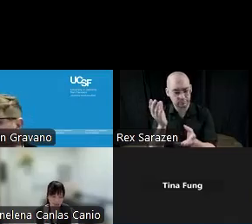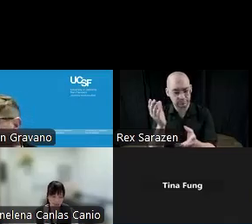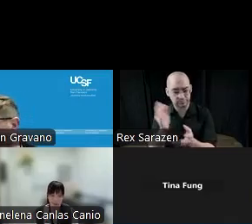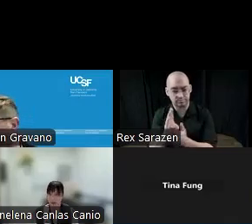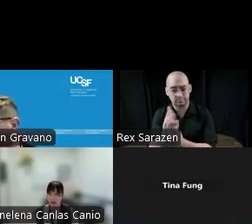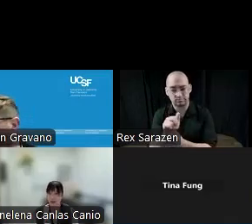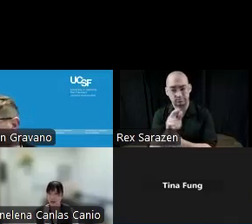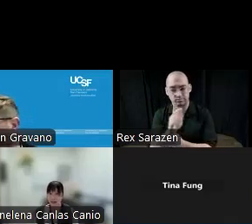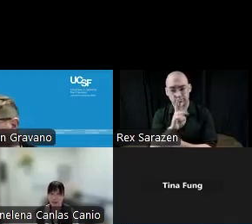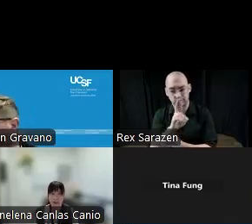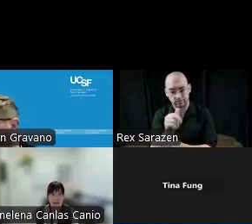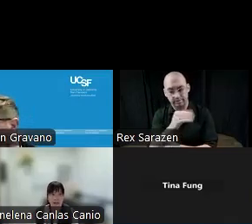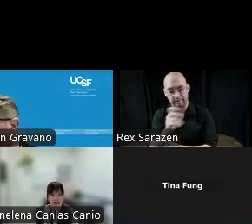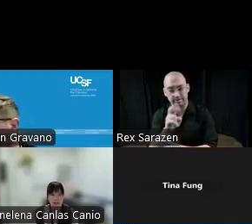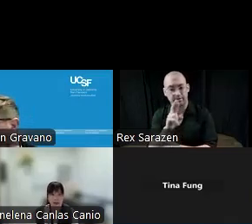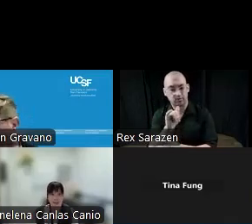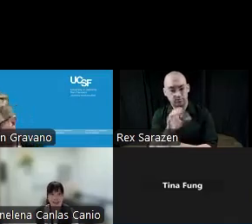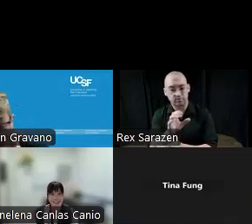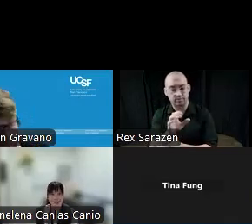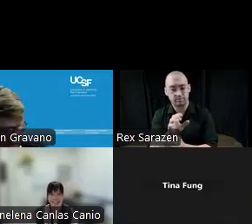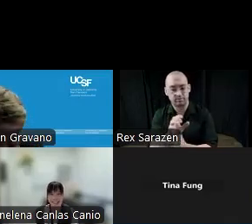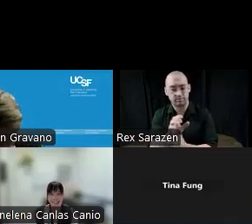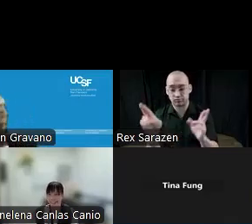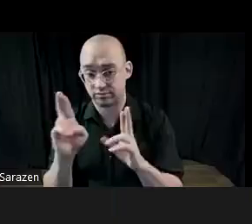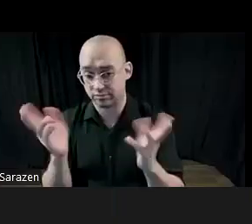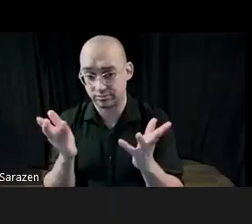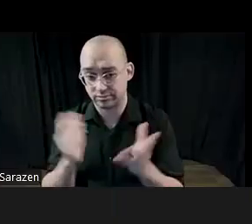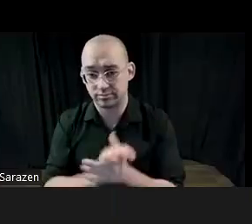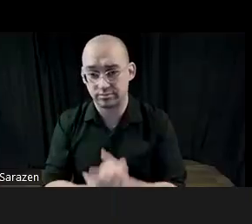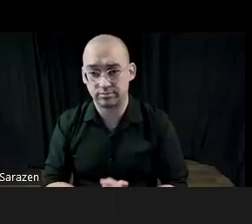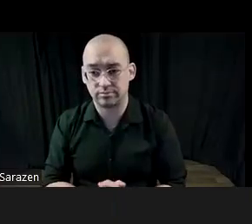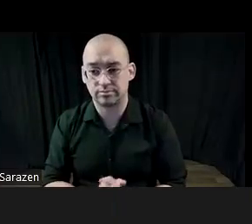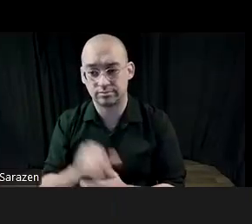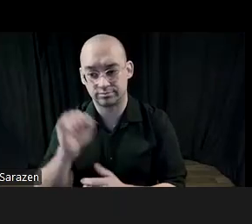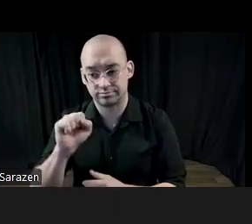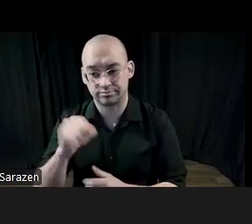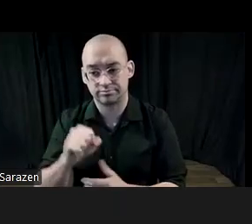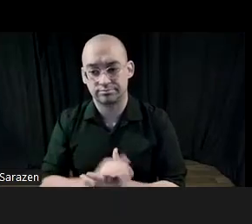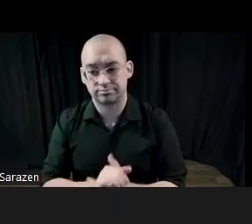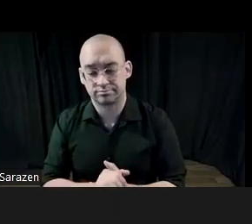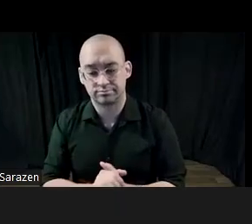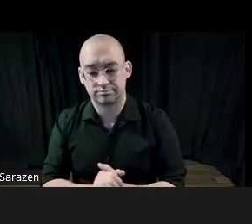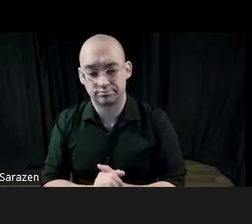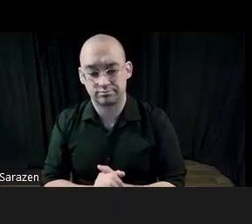Barbara and Eric, you ready? Yeah. Great. Right.